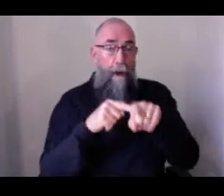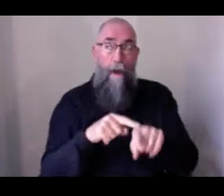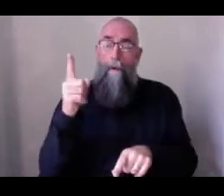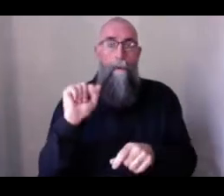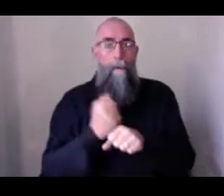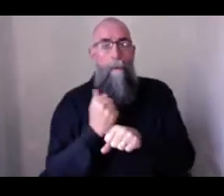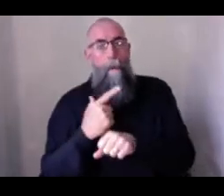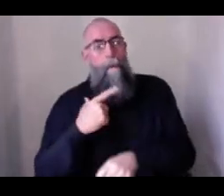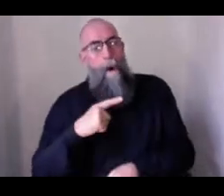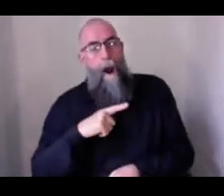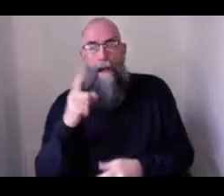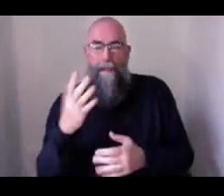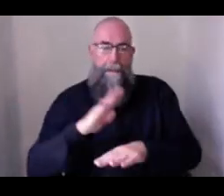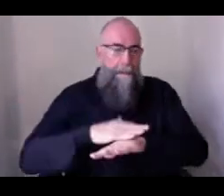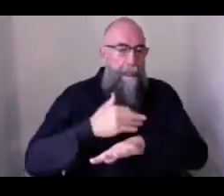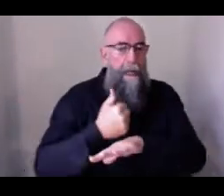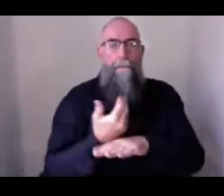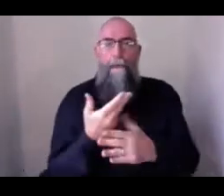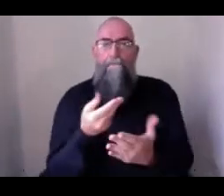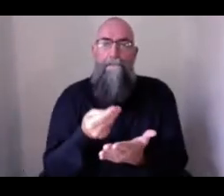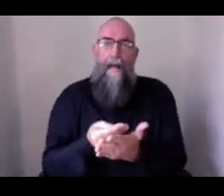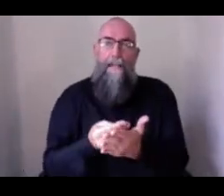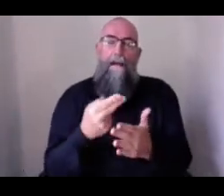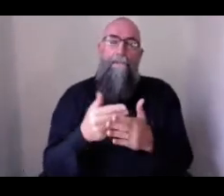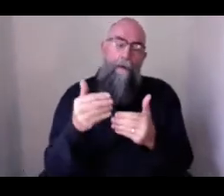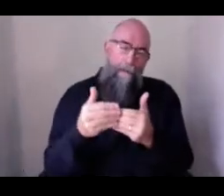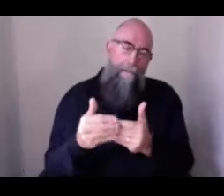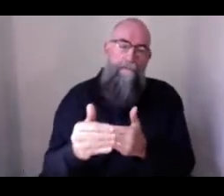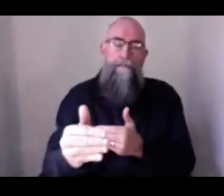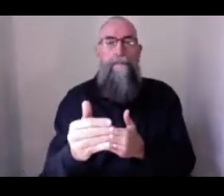coming year. So that's always worth a read.